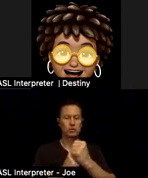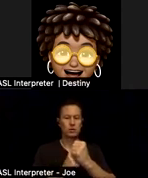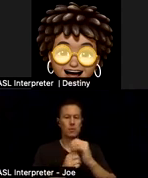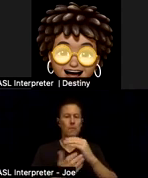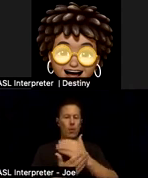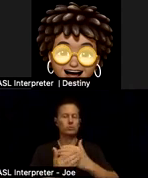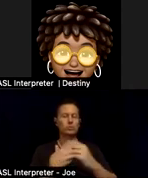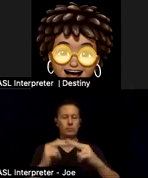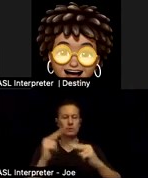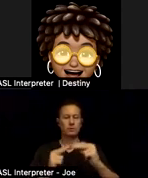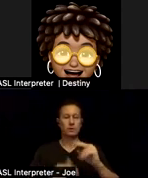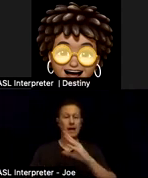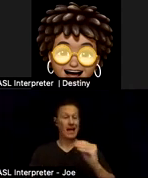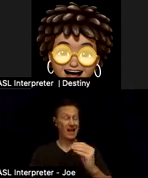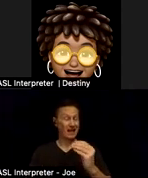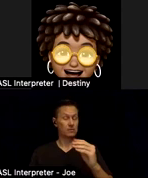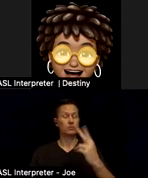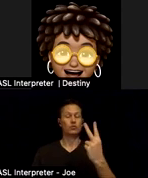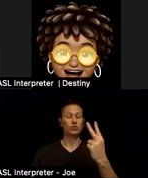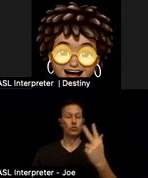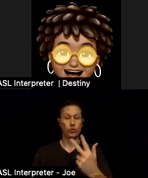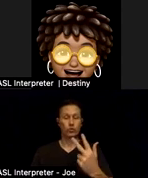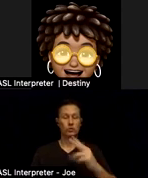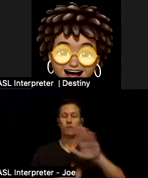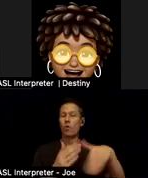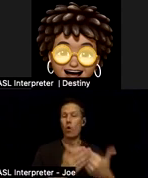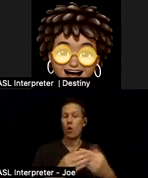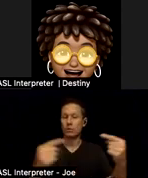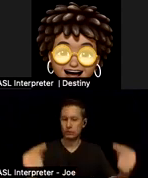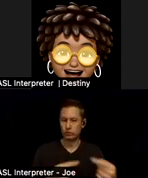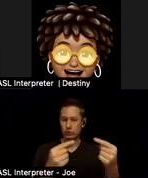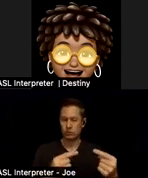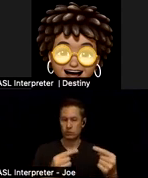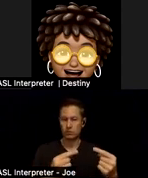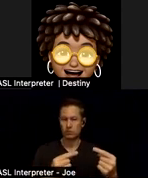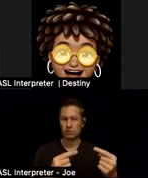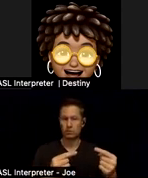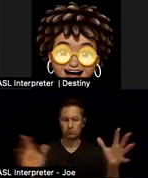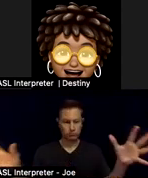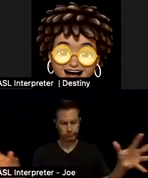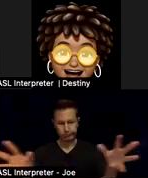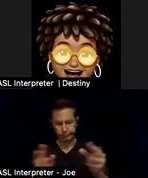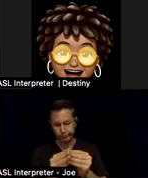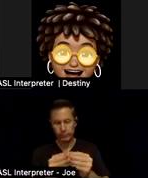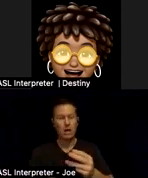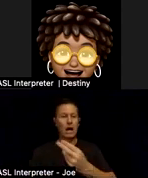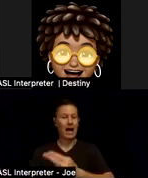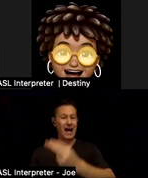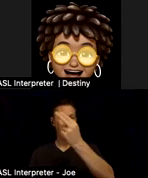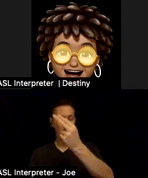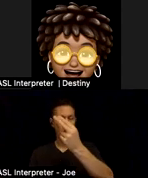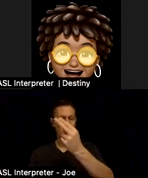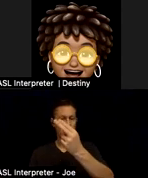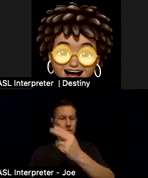2/3 of all the injuries. So when we combine the high probability of an earthquake, that red zone on